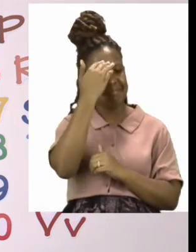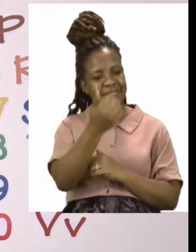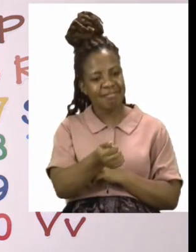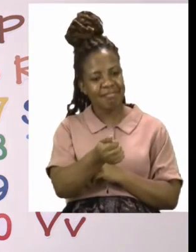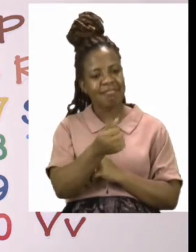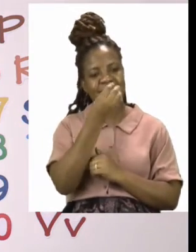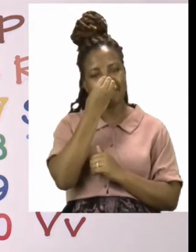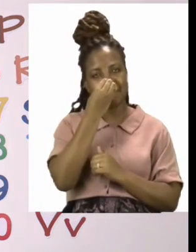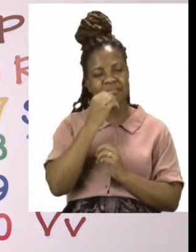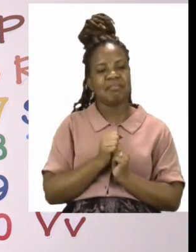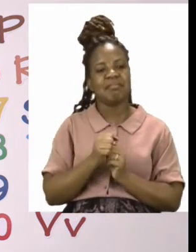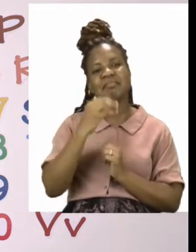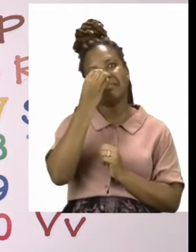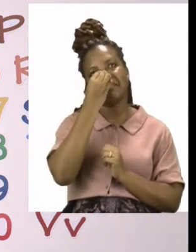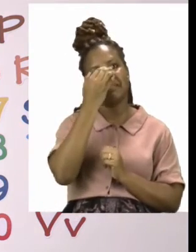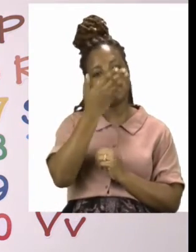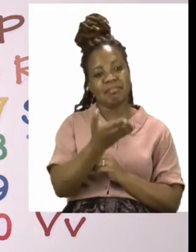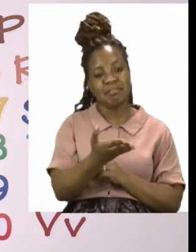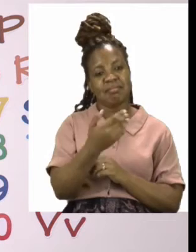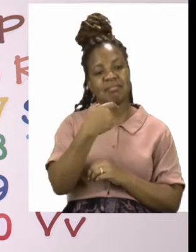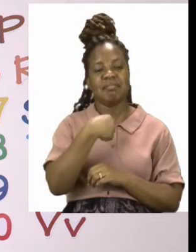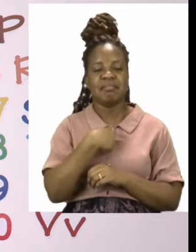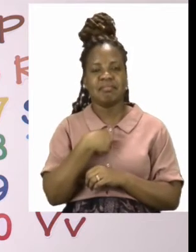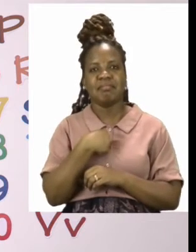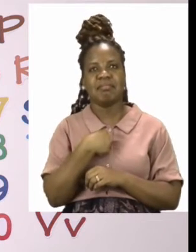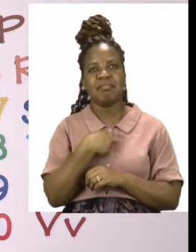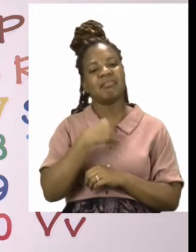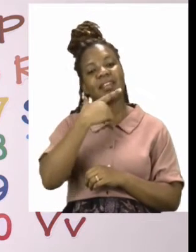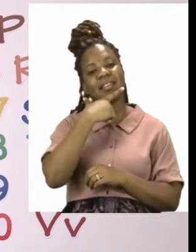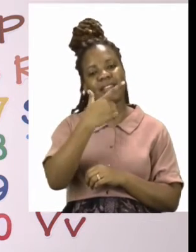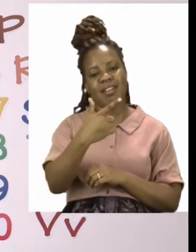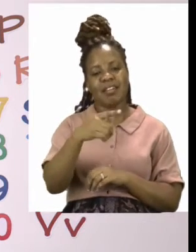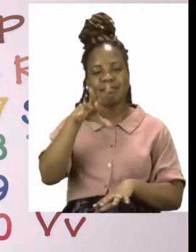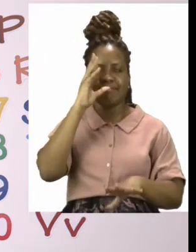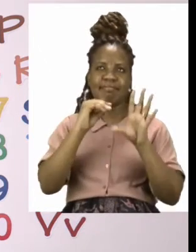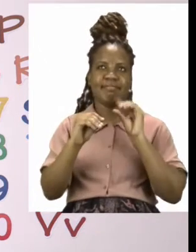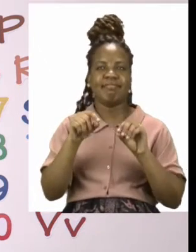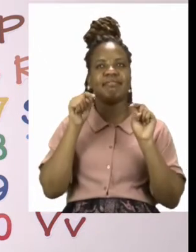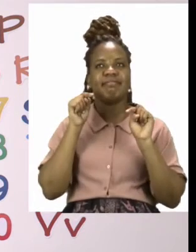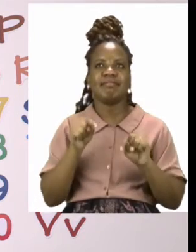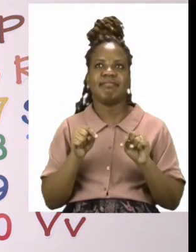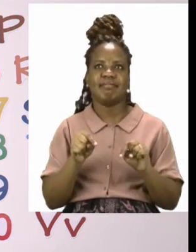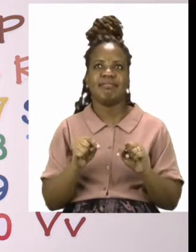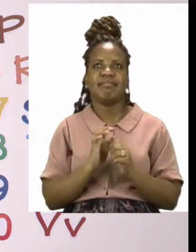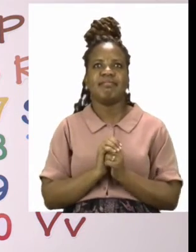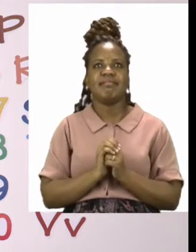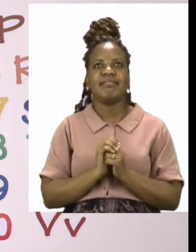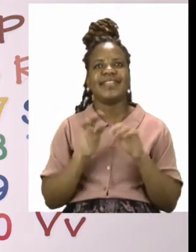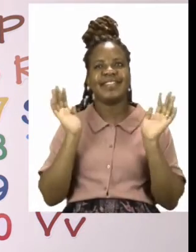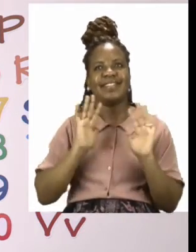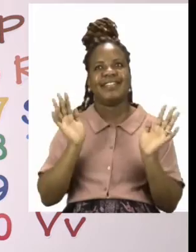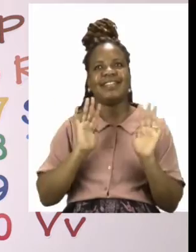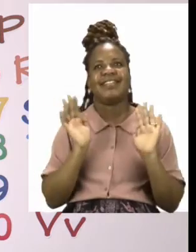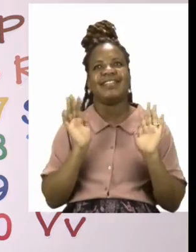So, from Sashi and I, we would like to say thank you for joining us today. And...